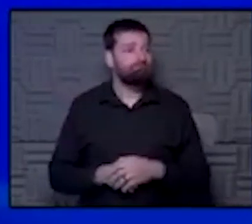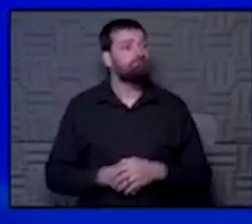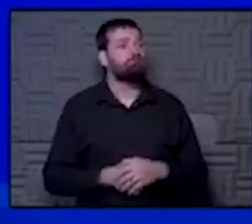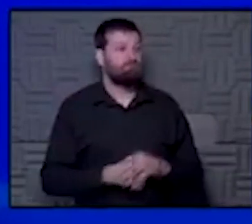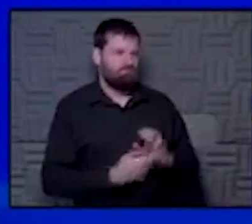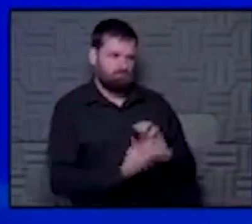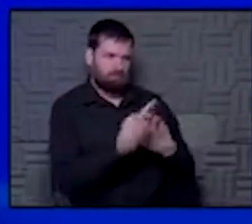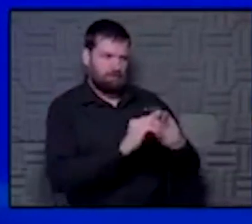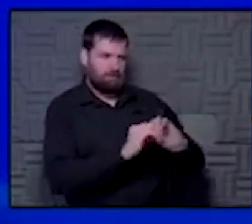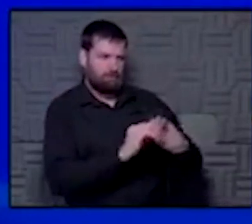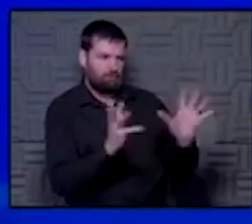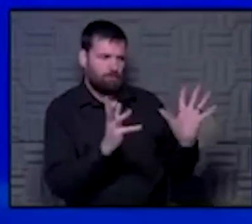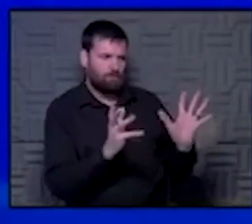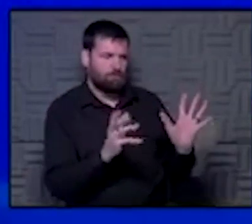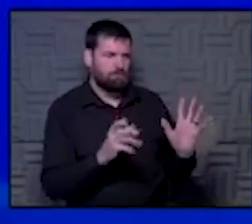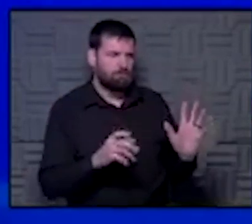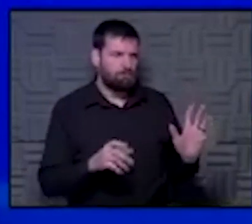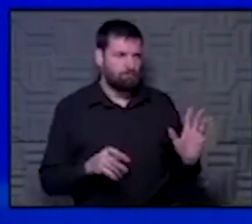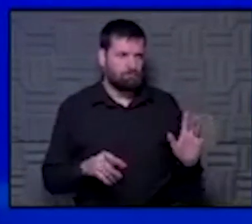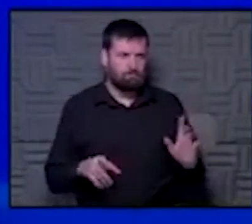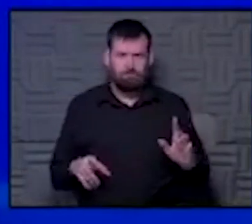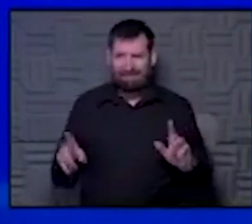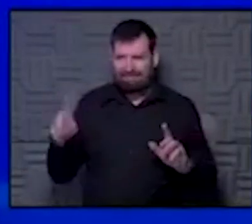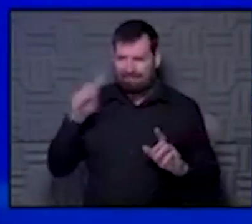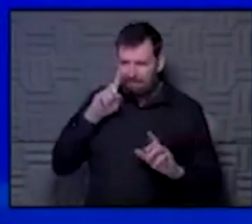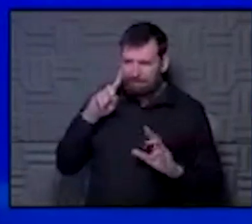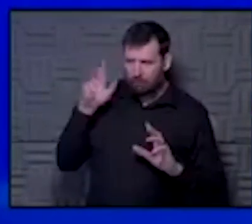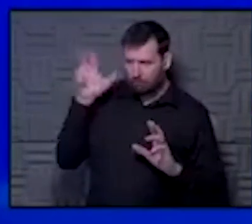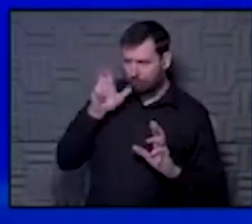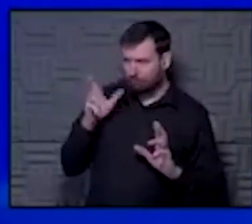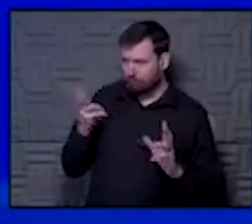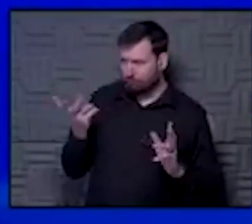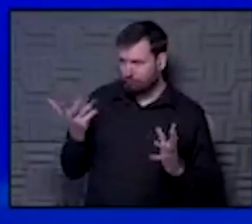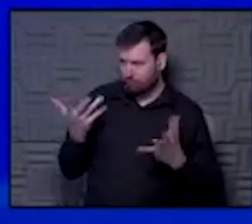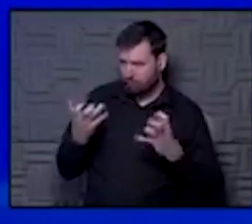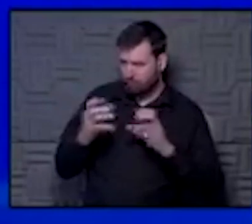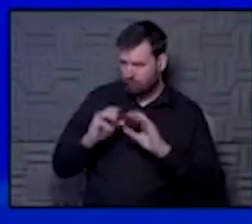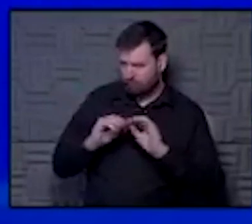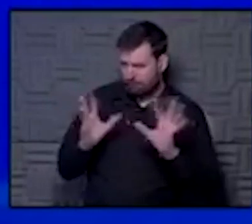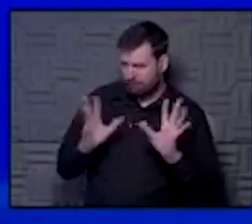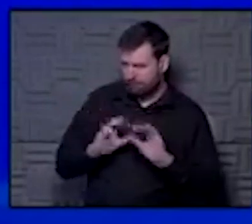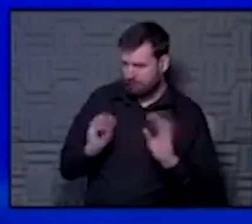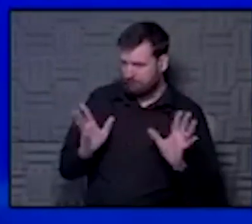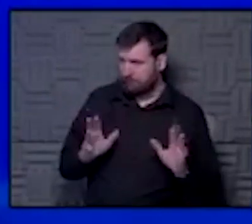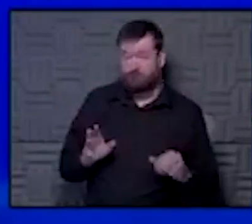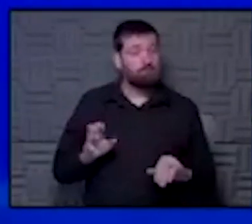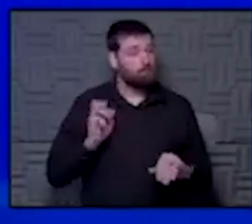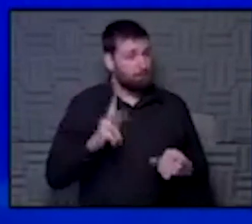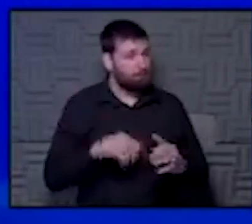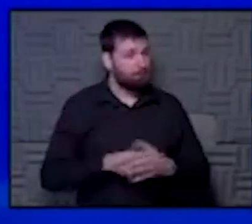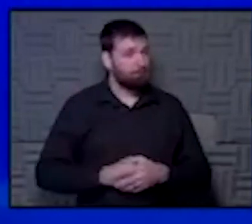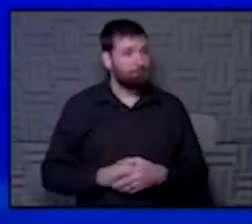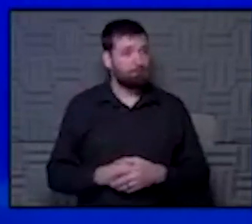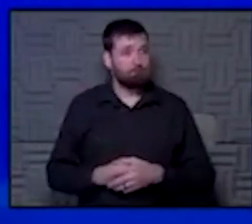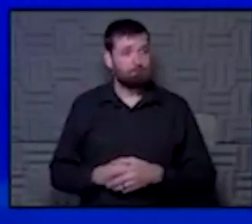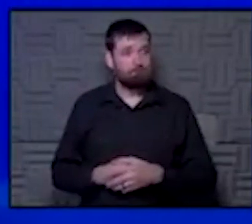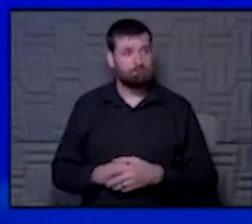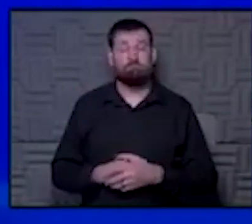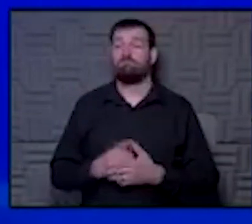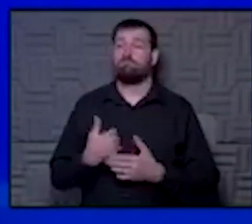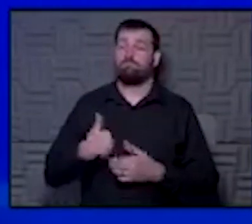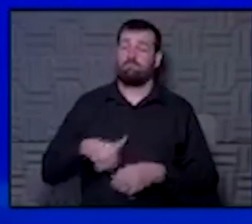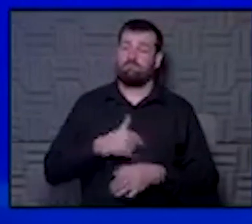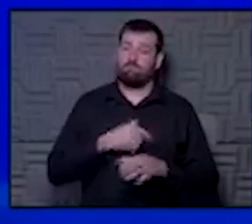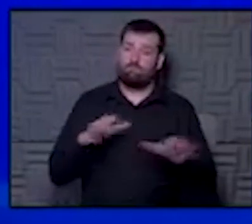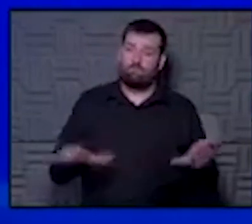one clarifying question to a statement that they think they heard you say. Please. And they want you to reconcile. Okay. We're doing everything right